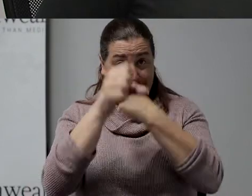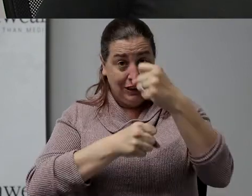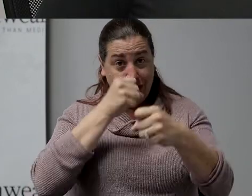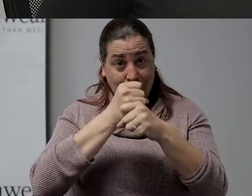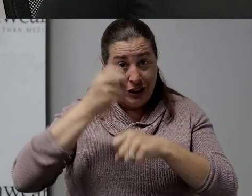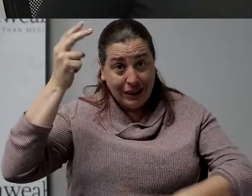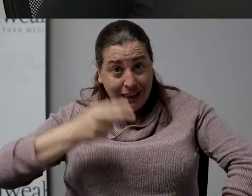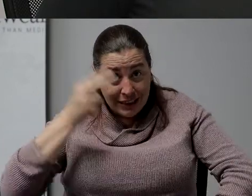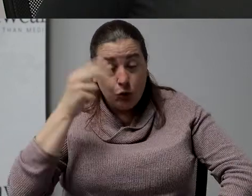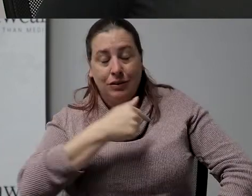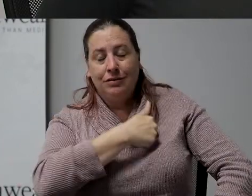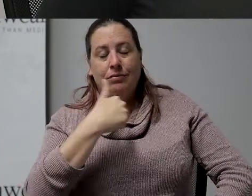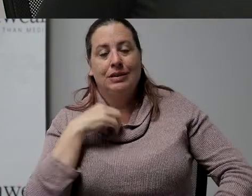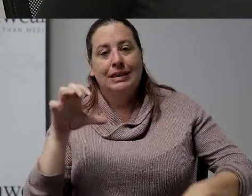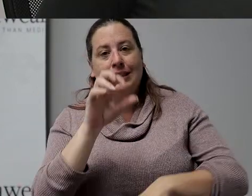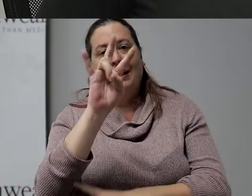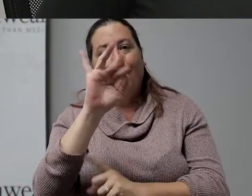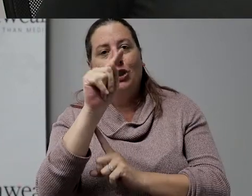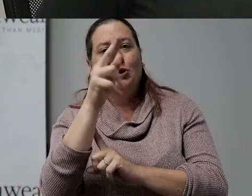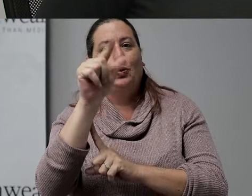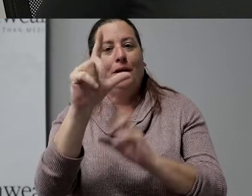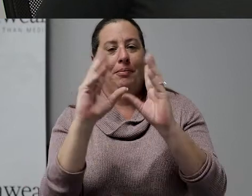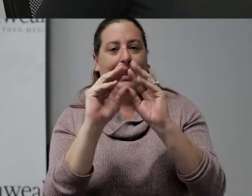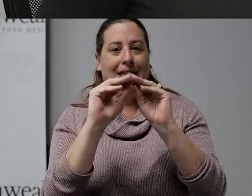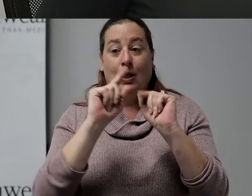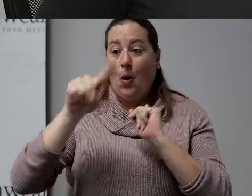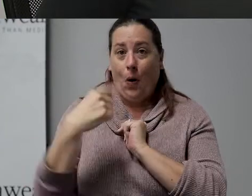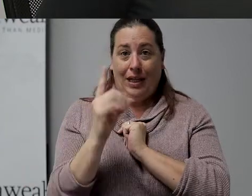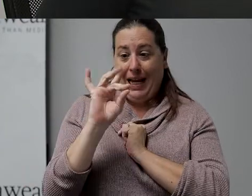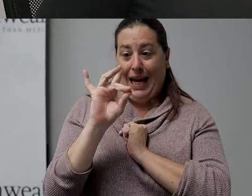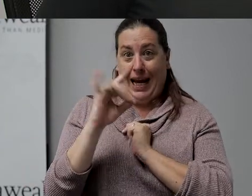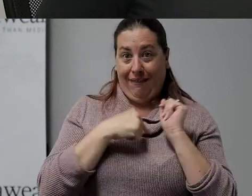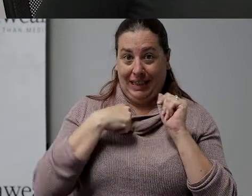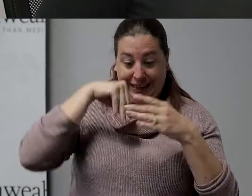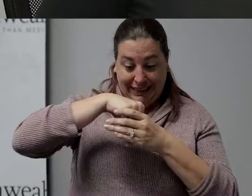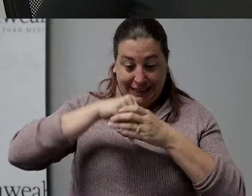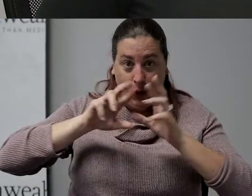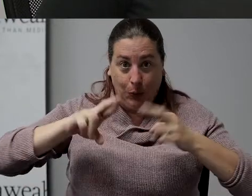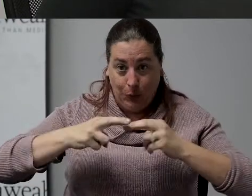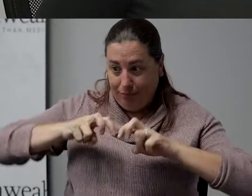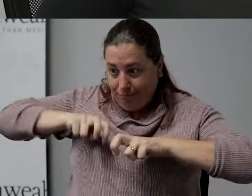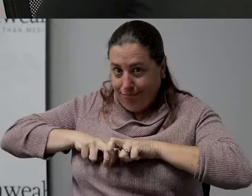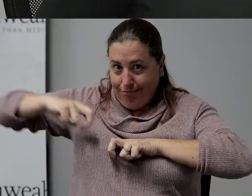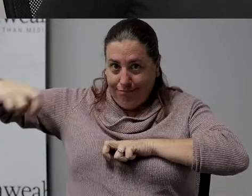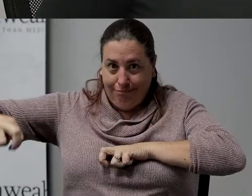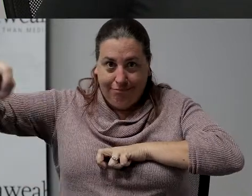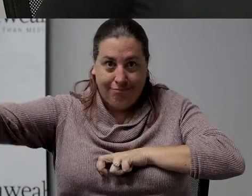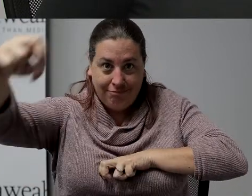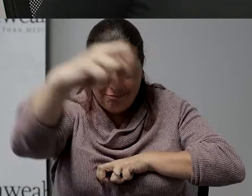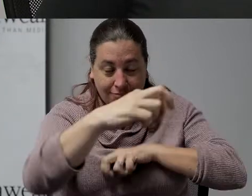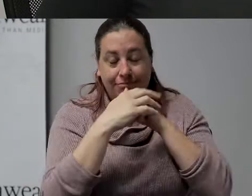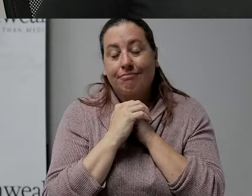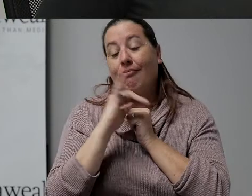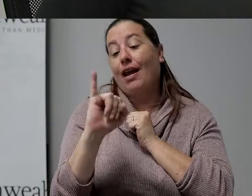did a virtual meeting. There were only 8 of us in the room, all carefully spread out. And our